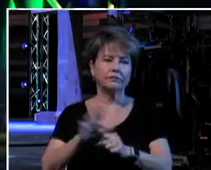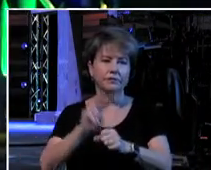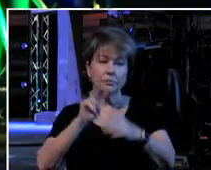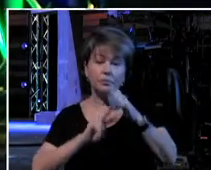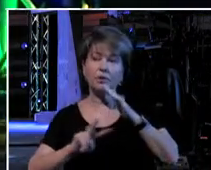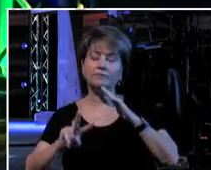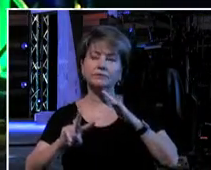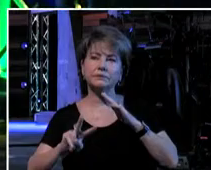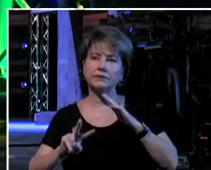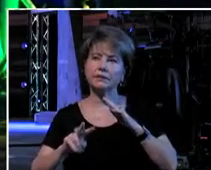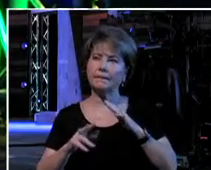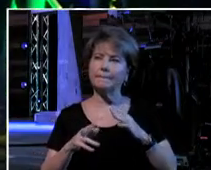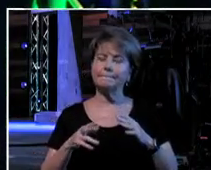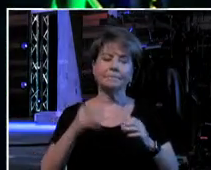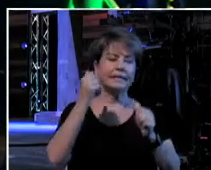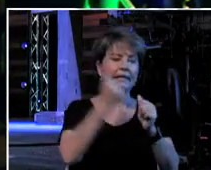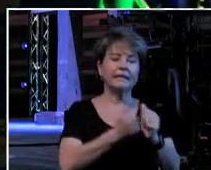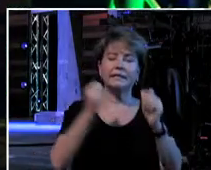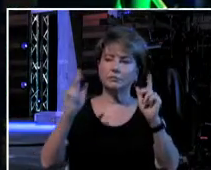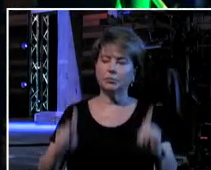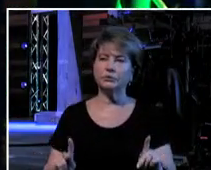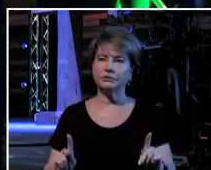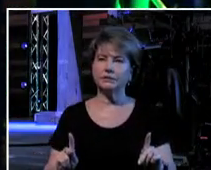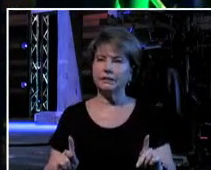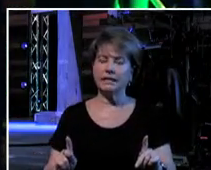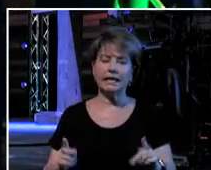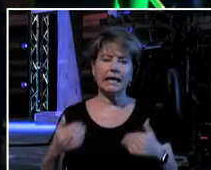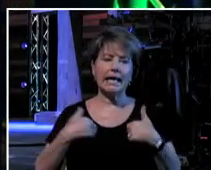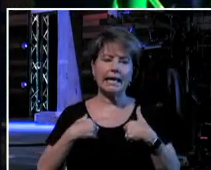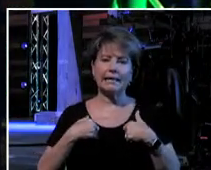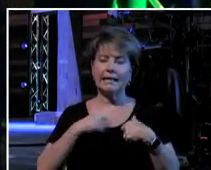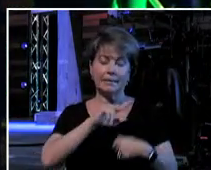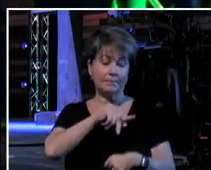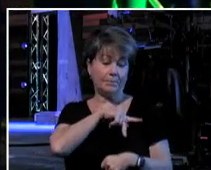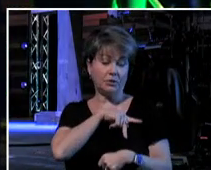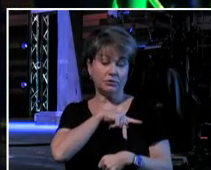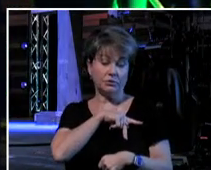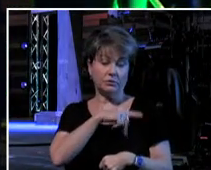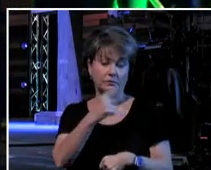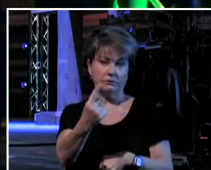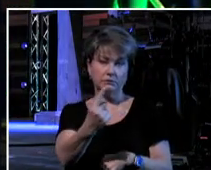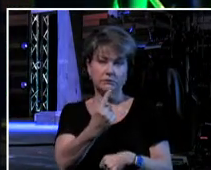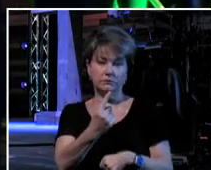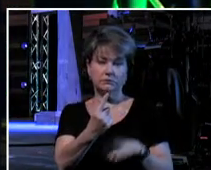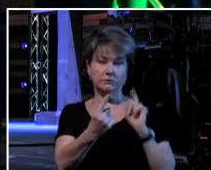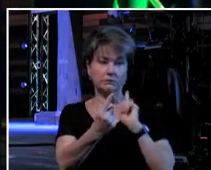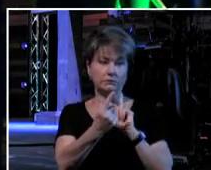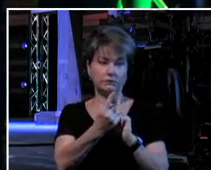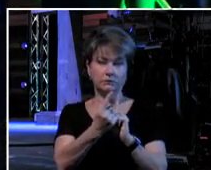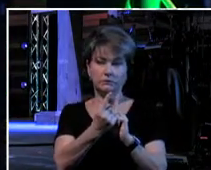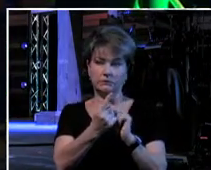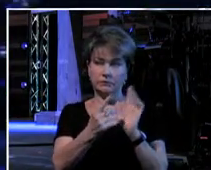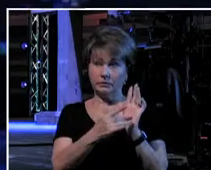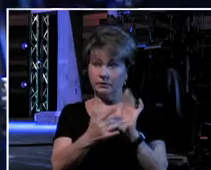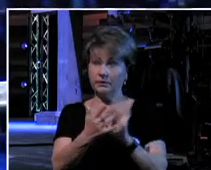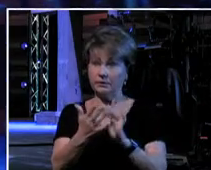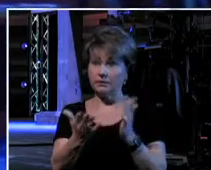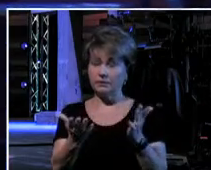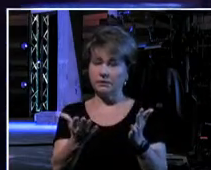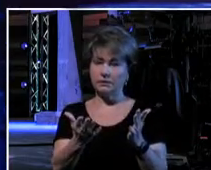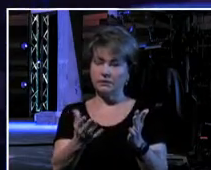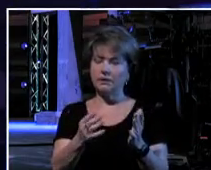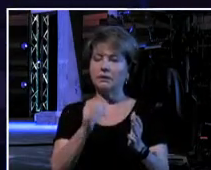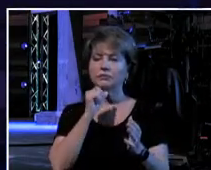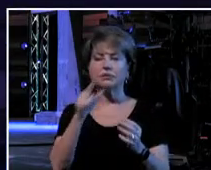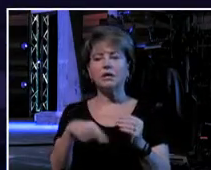realities. Each person had a personal encounter with this reality. In other words, it wasn't just a creed that the church